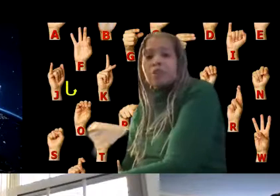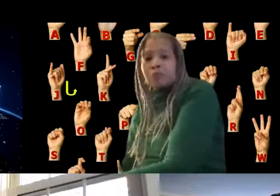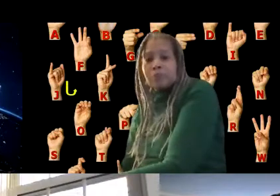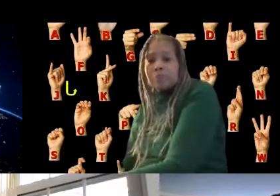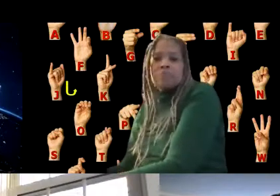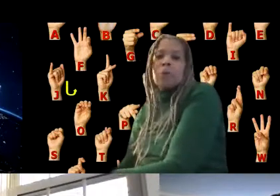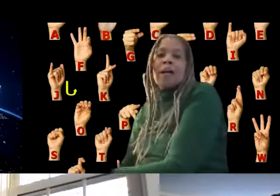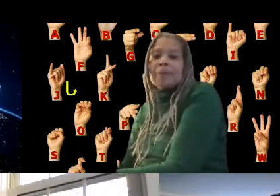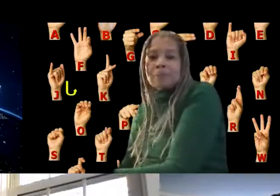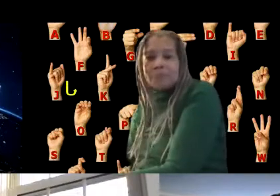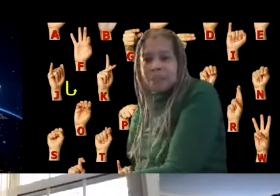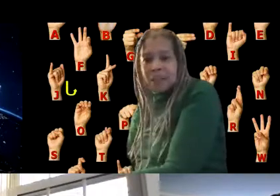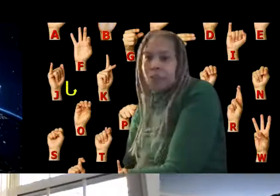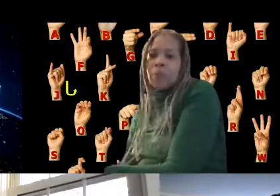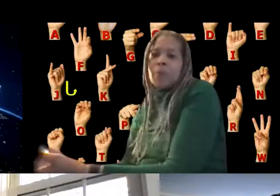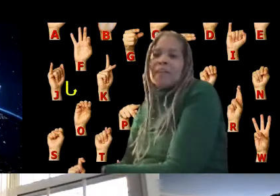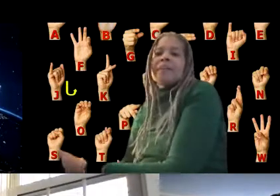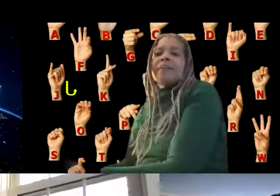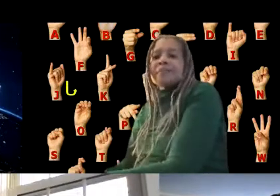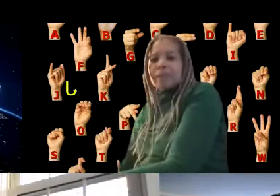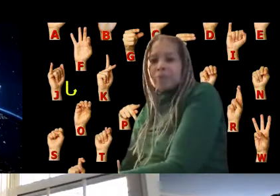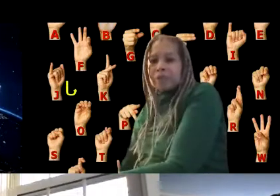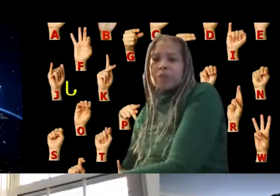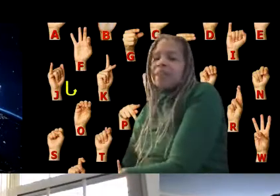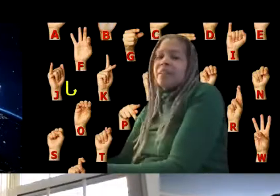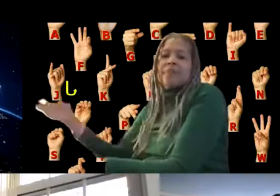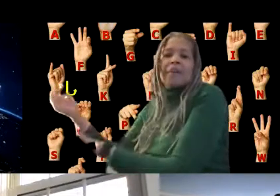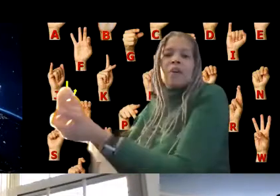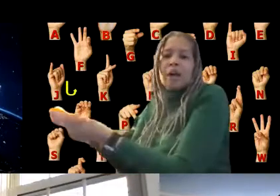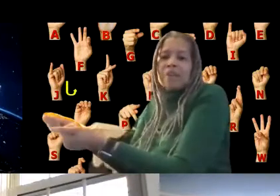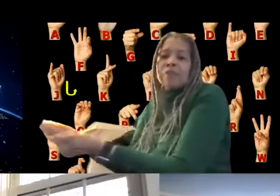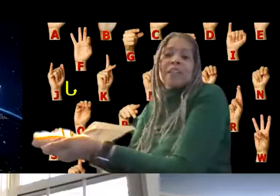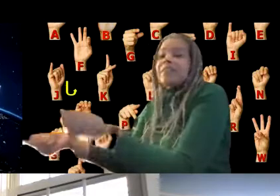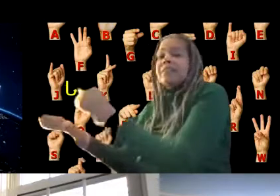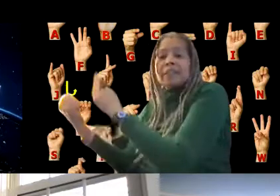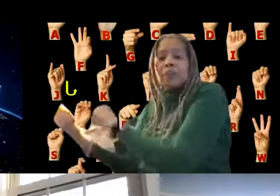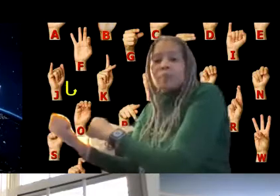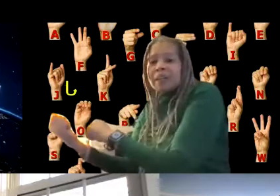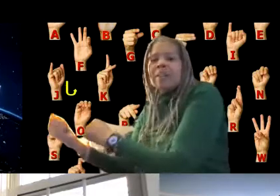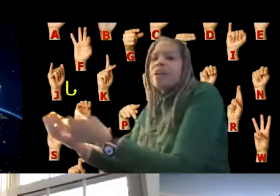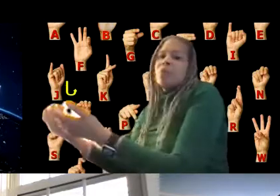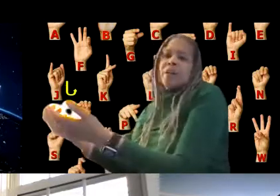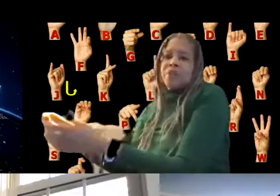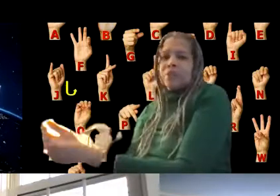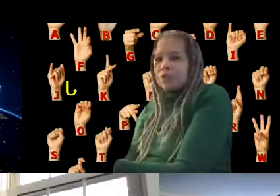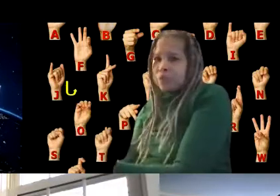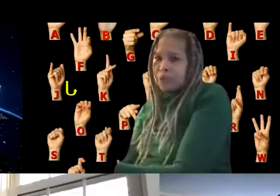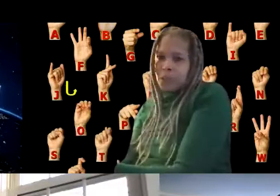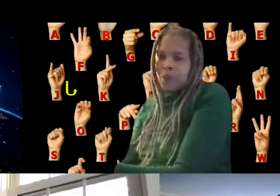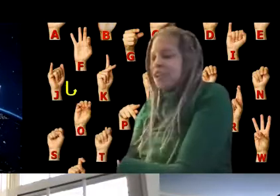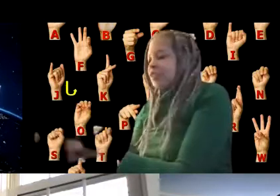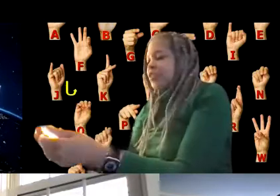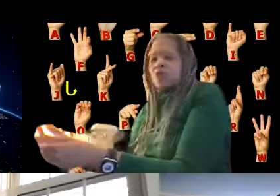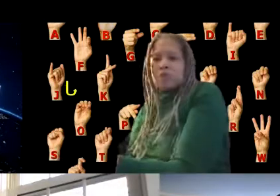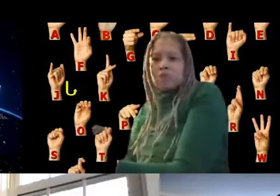take one or two. Why? You know, why can't they only take one or two? Can't they just take a whole handful? Can't they just take the whole bucket? Well, you know, there's some thought